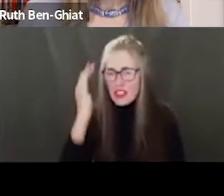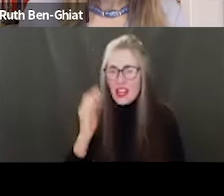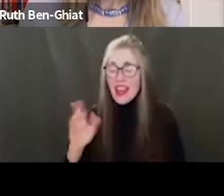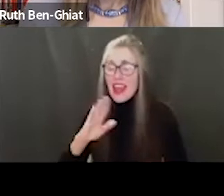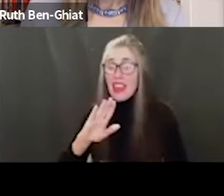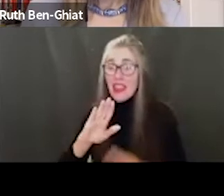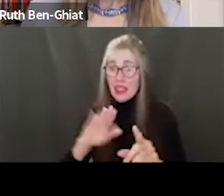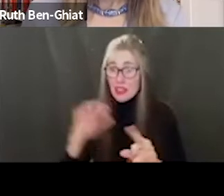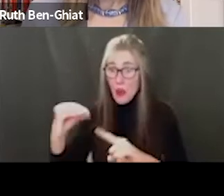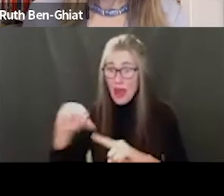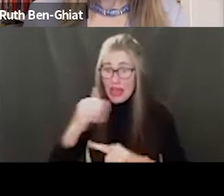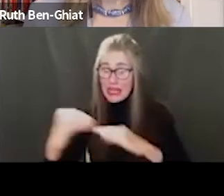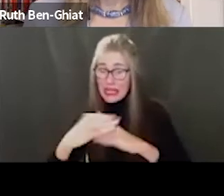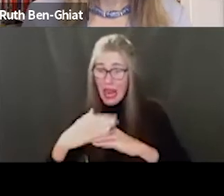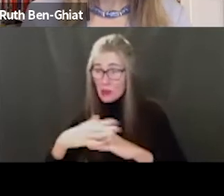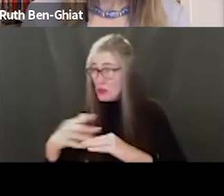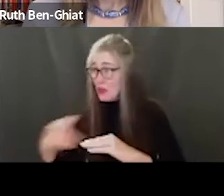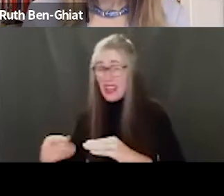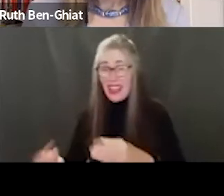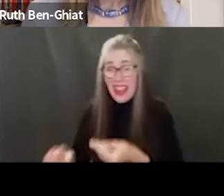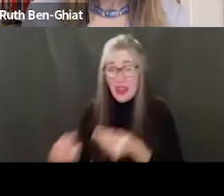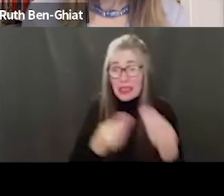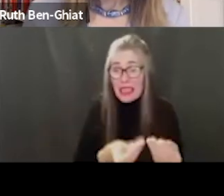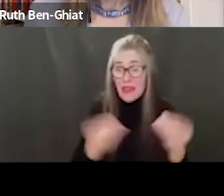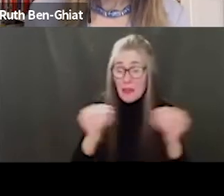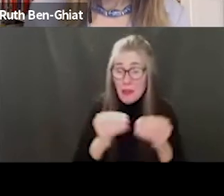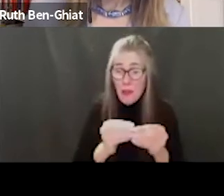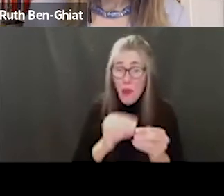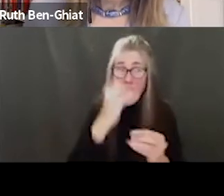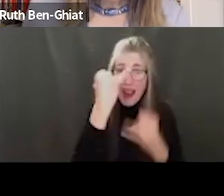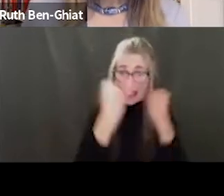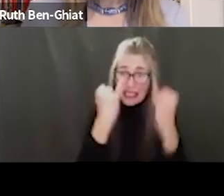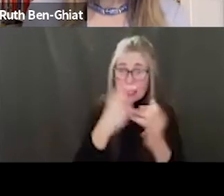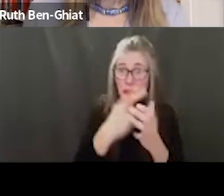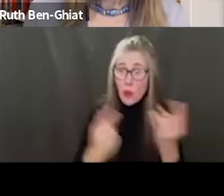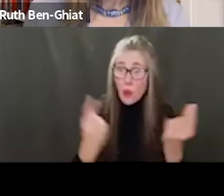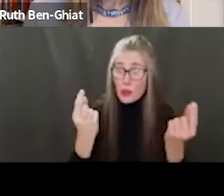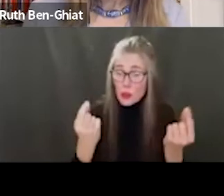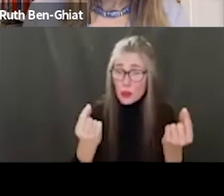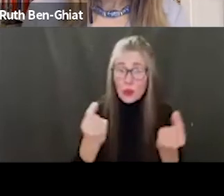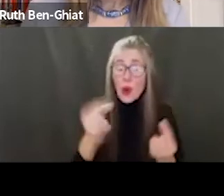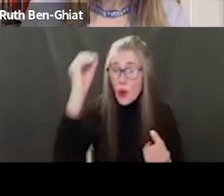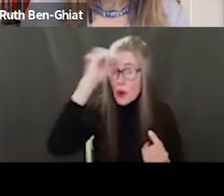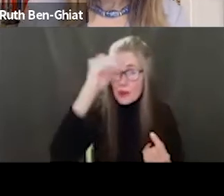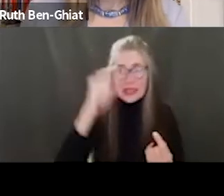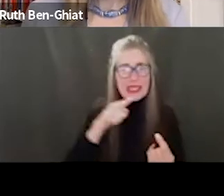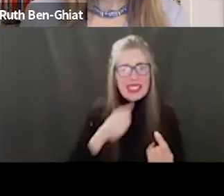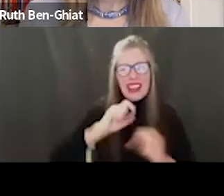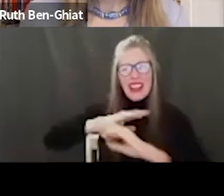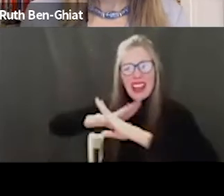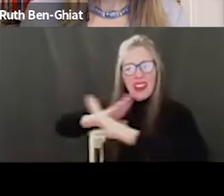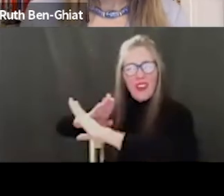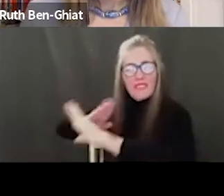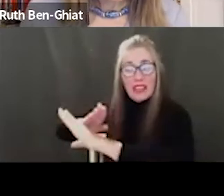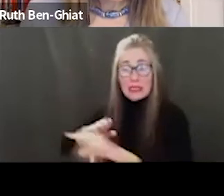any counsel that conflicts with his will to make reality what it needs him to be. And in 1939, an exiled